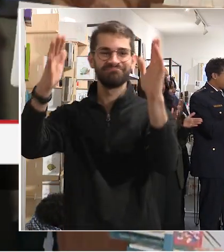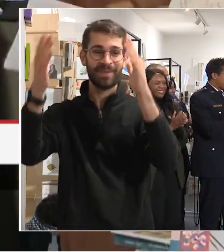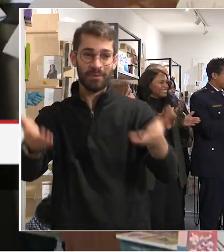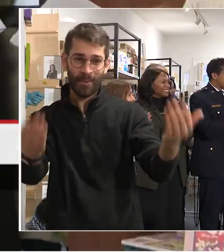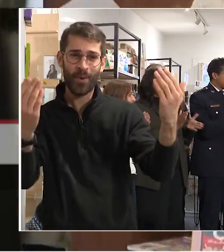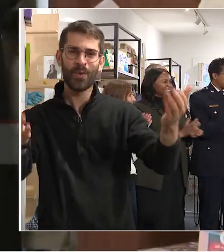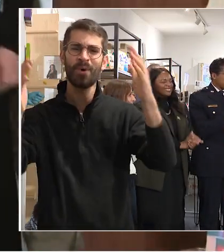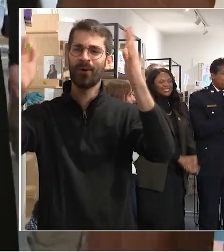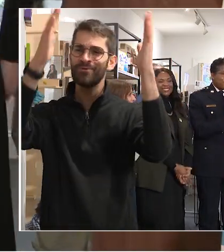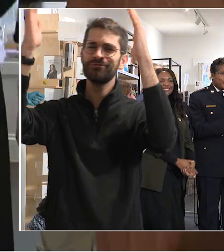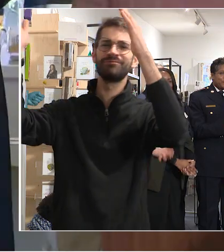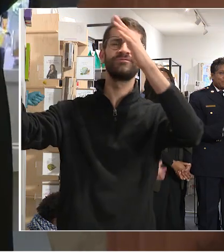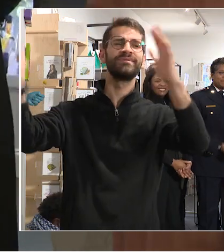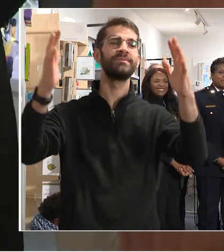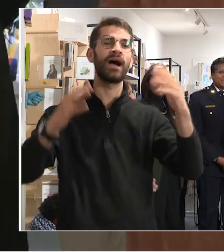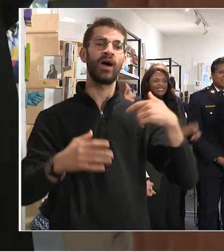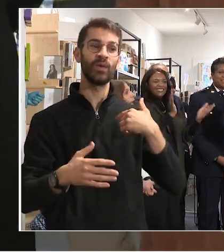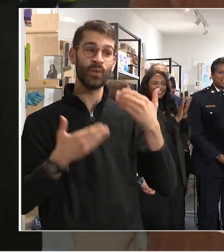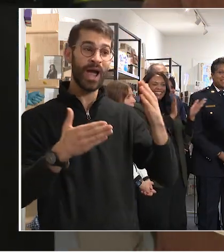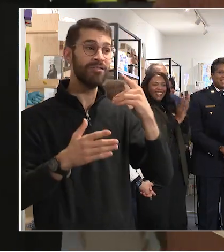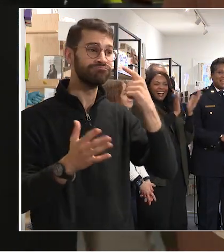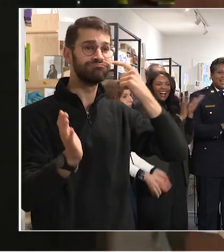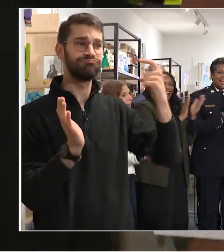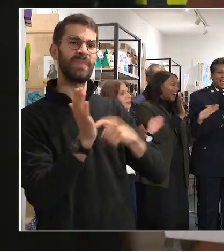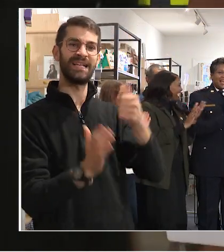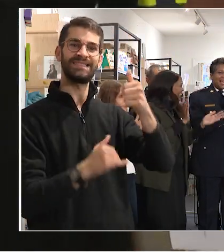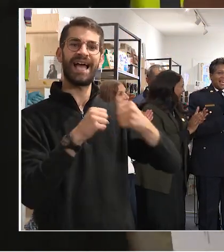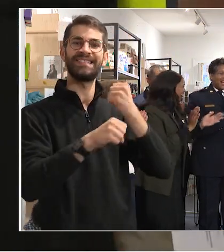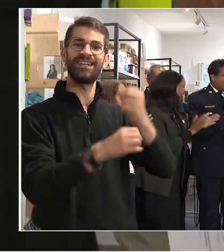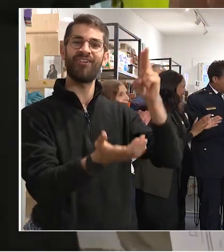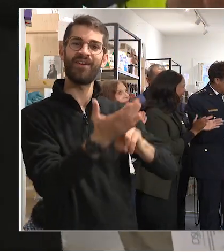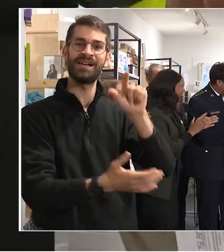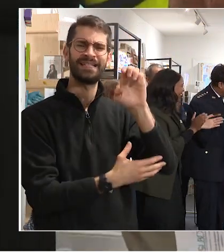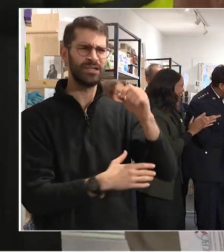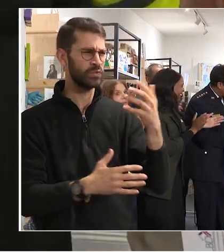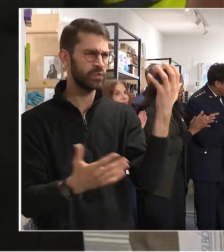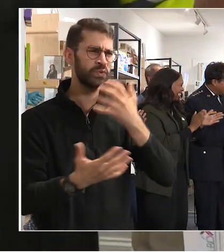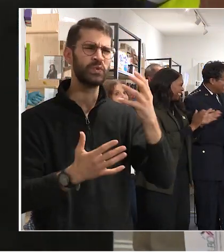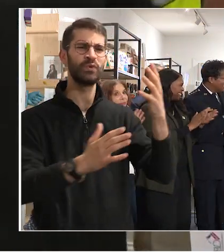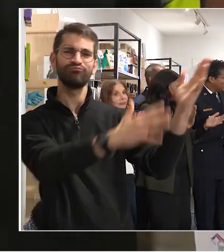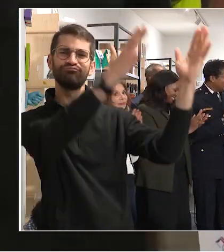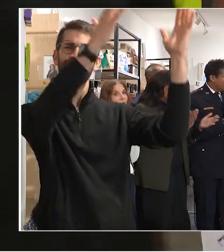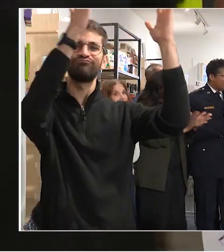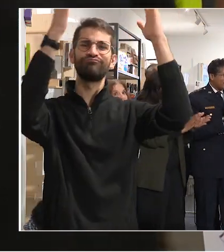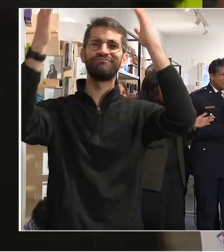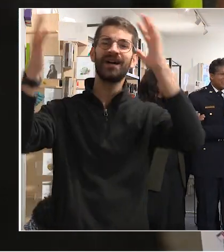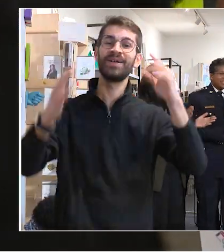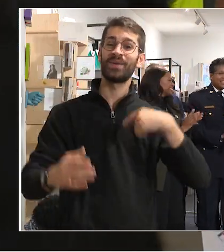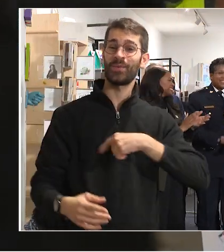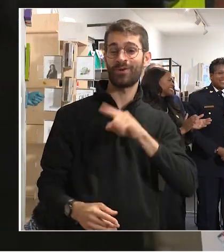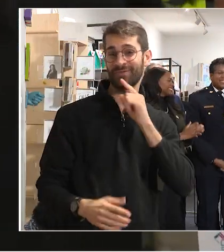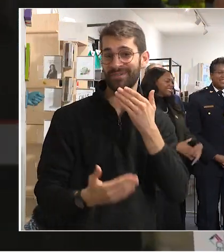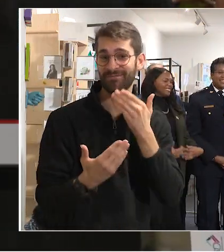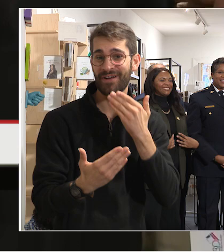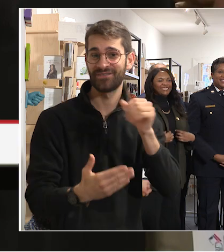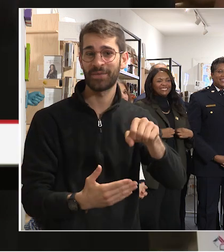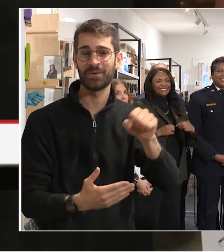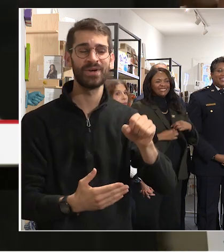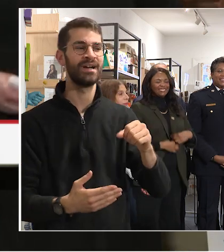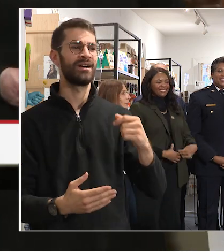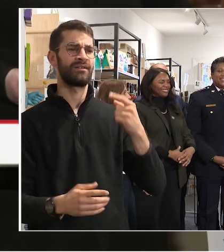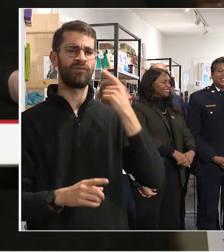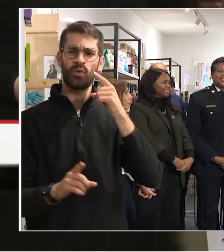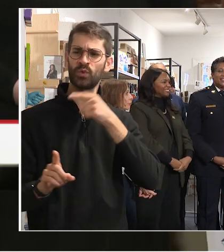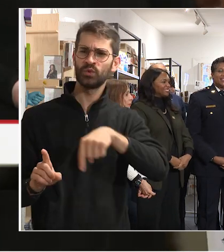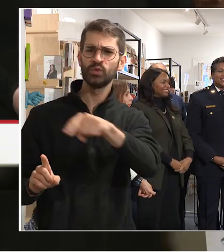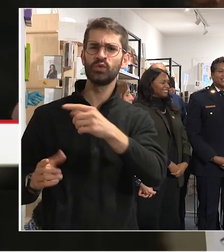And let's give that 10-year lease a big round of applause. We are really grateful that you